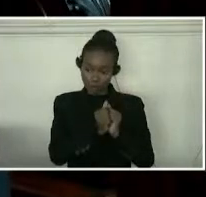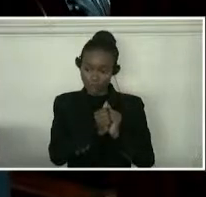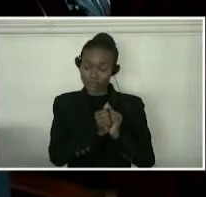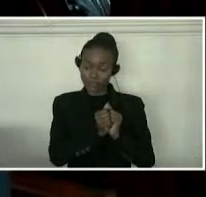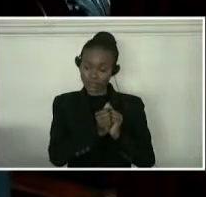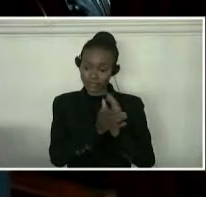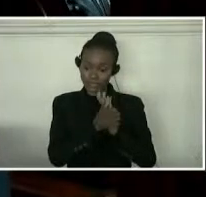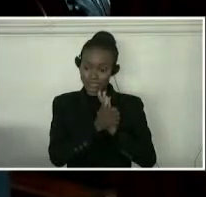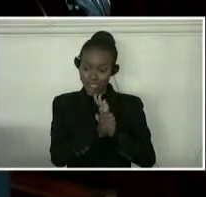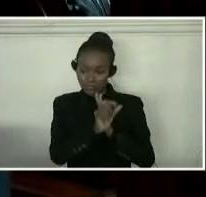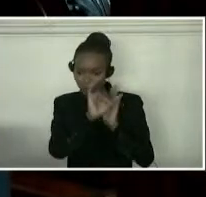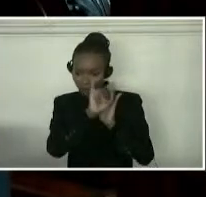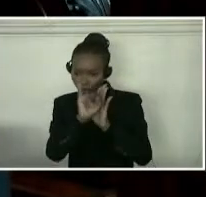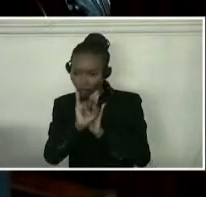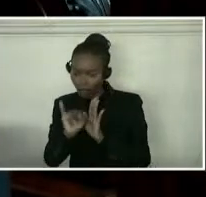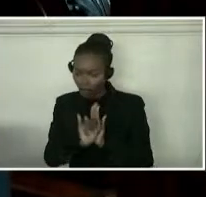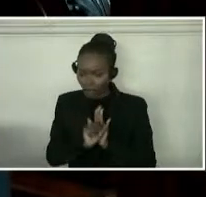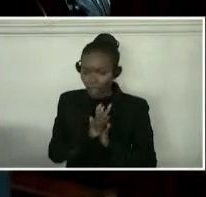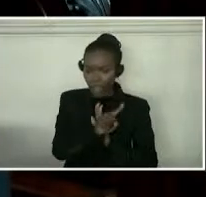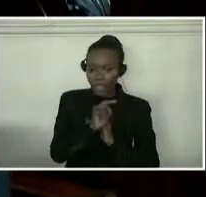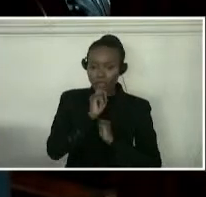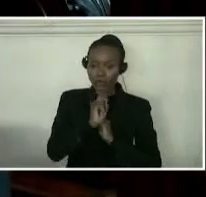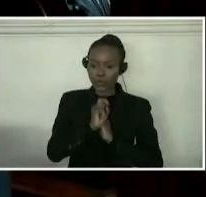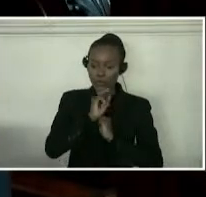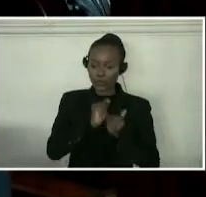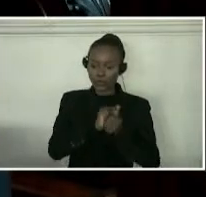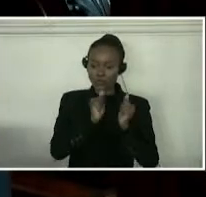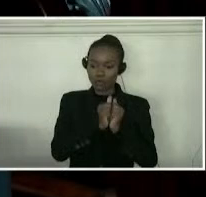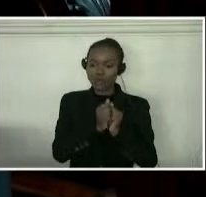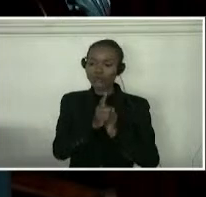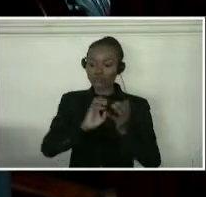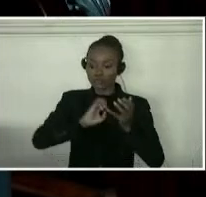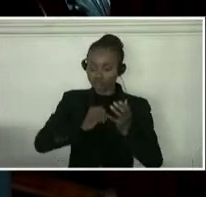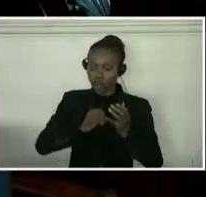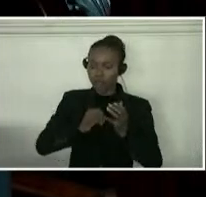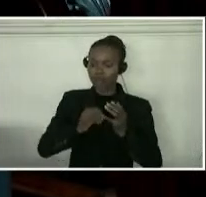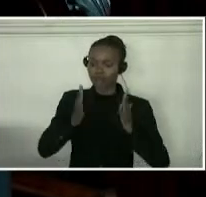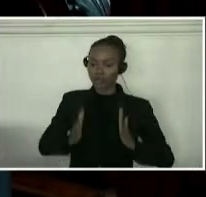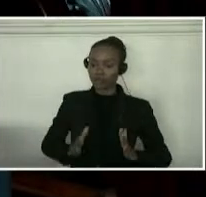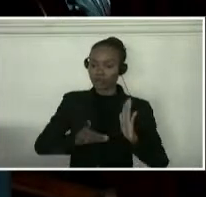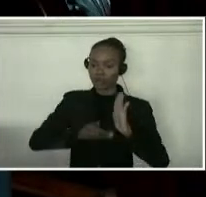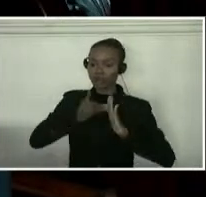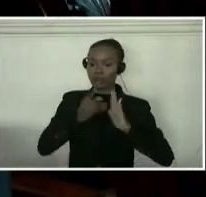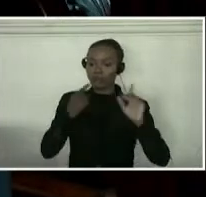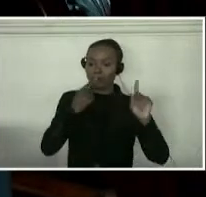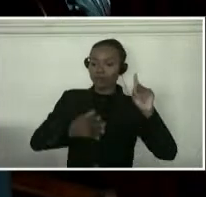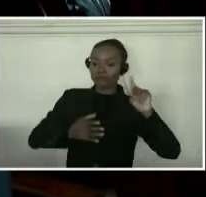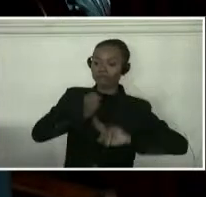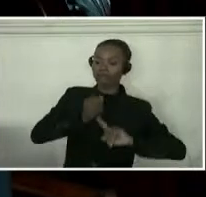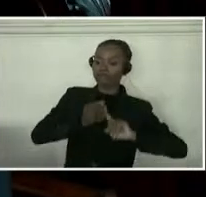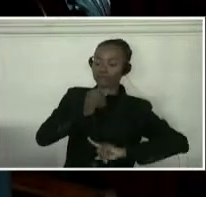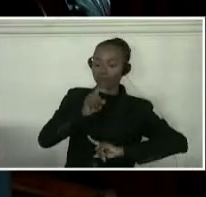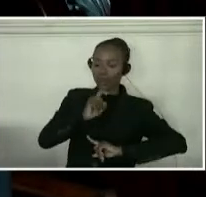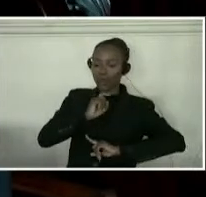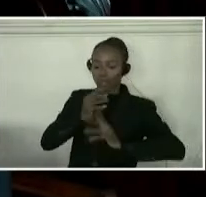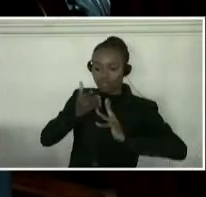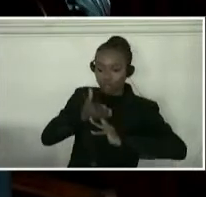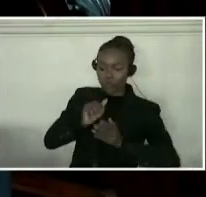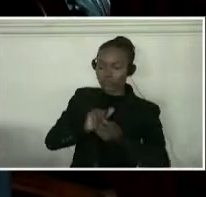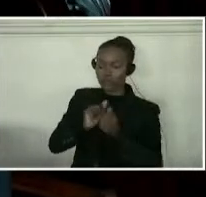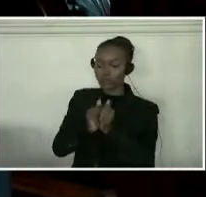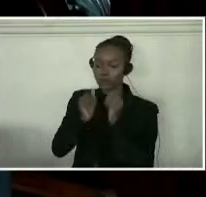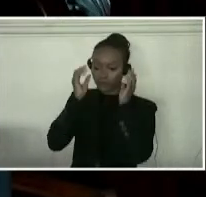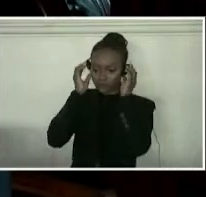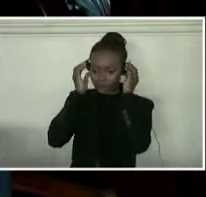sports as a means to achieve social and human development goals it has also recognized the value of the mass